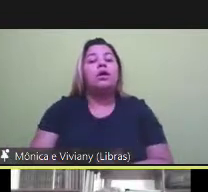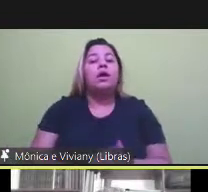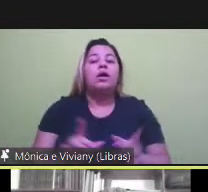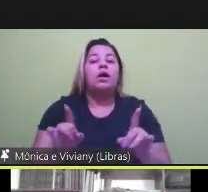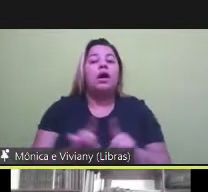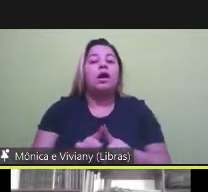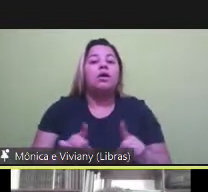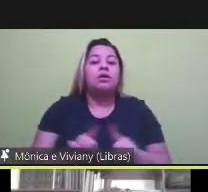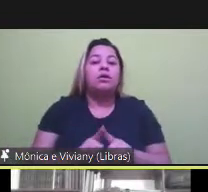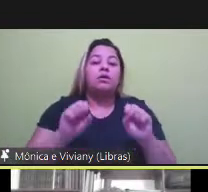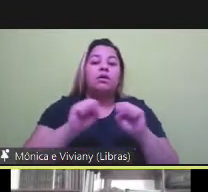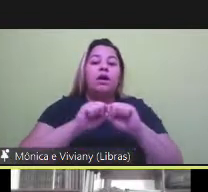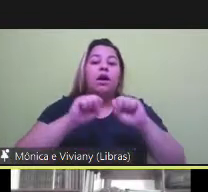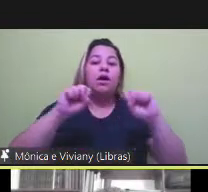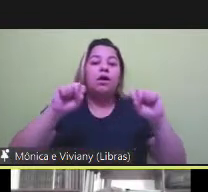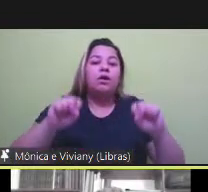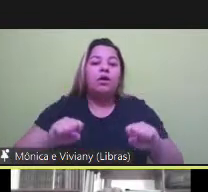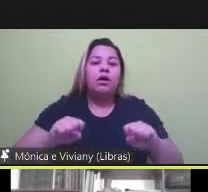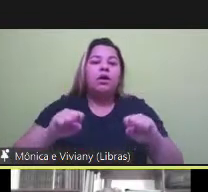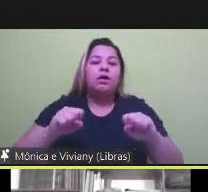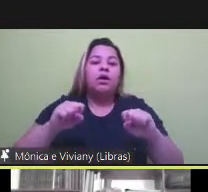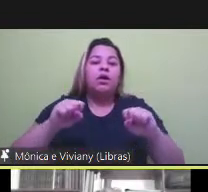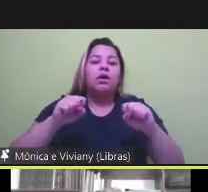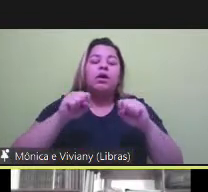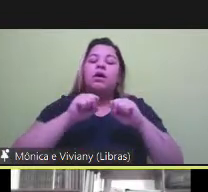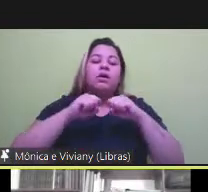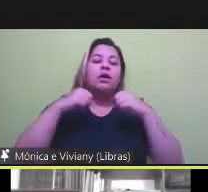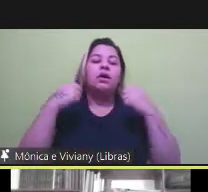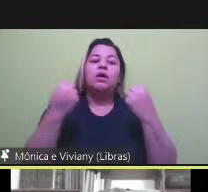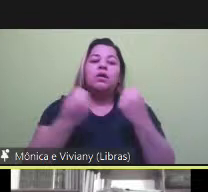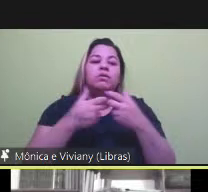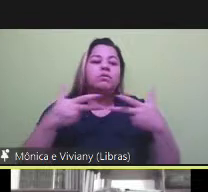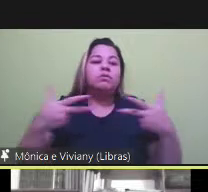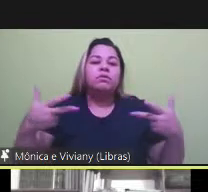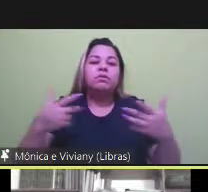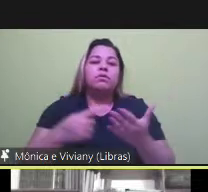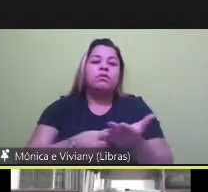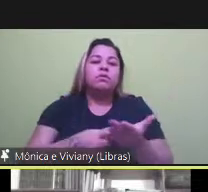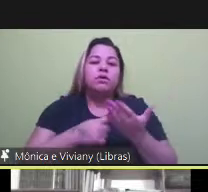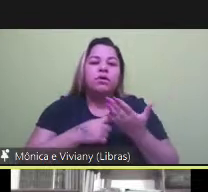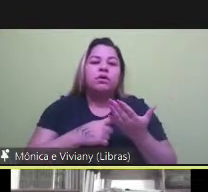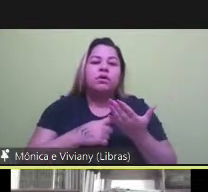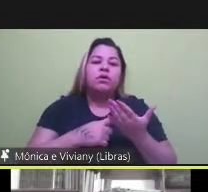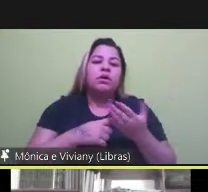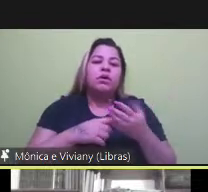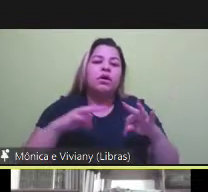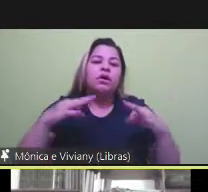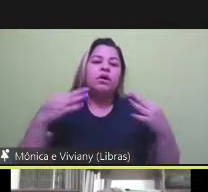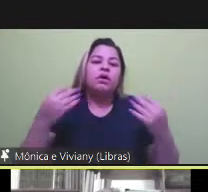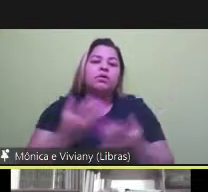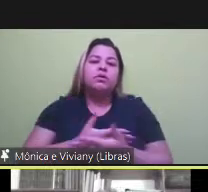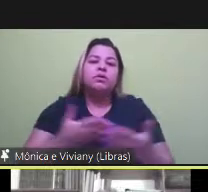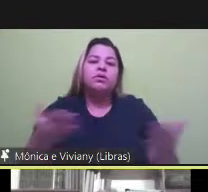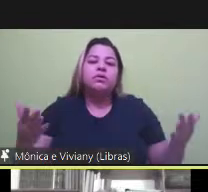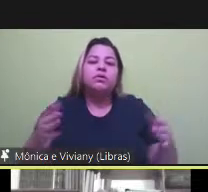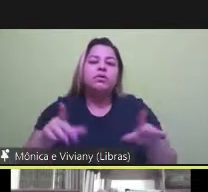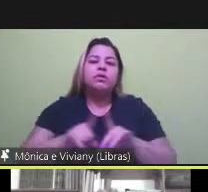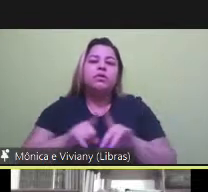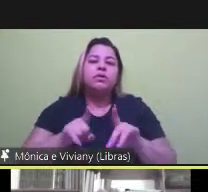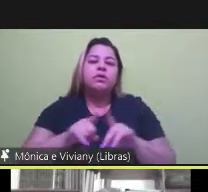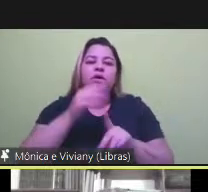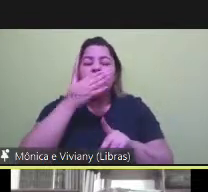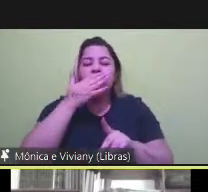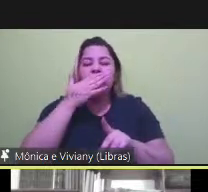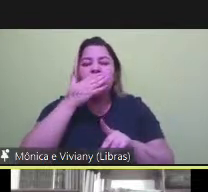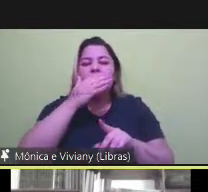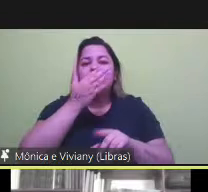about that it's necessary for all sectors of administration to promote health if you want to promote this healthy living